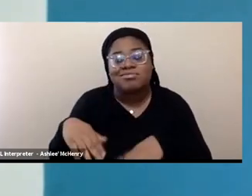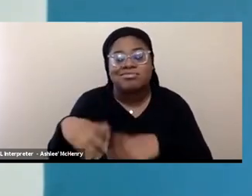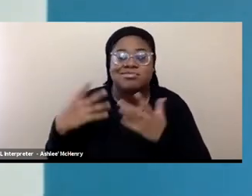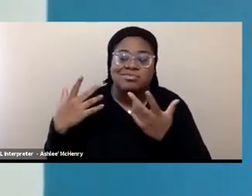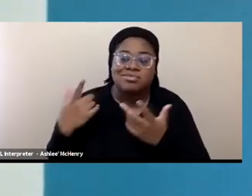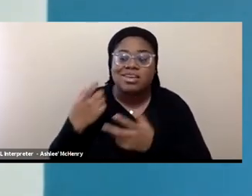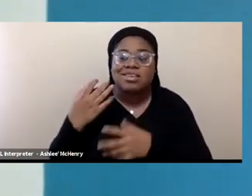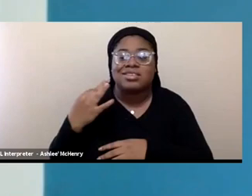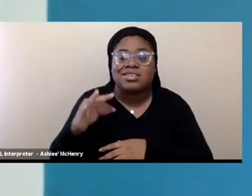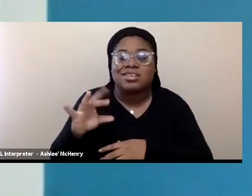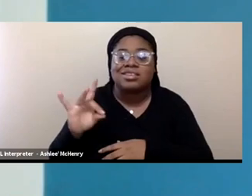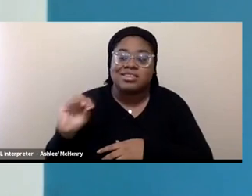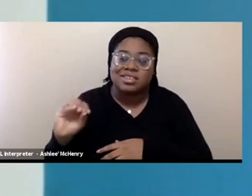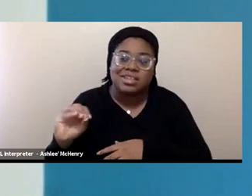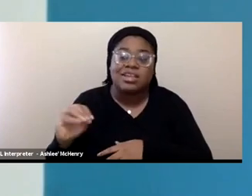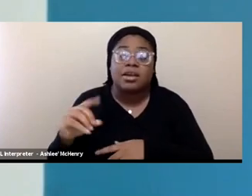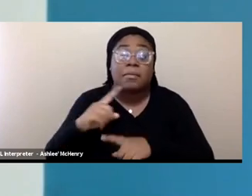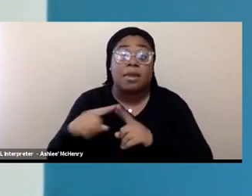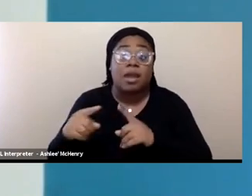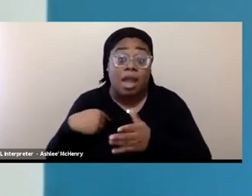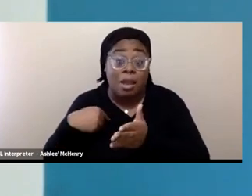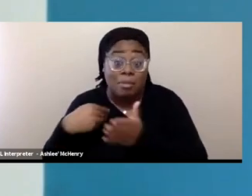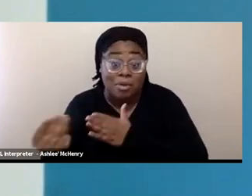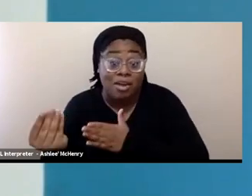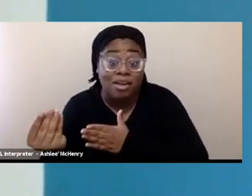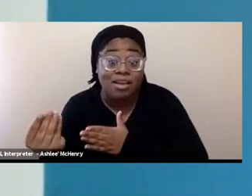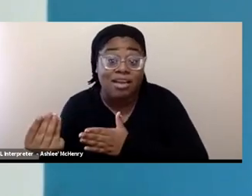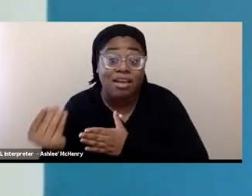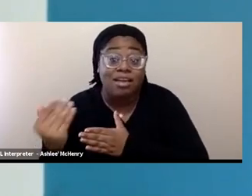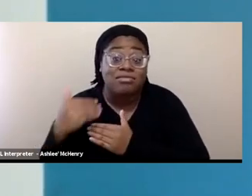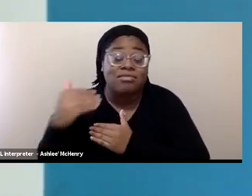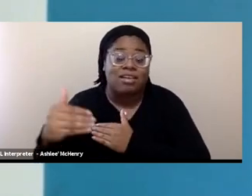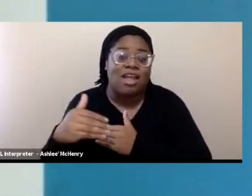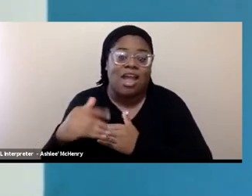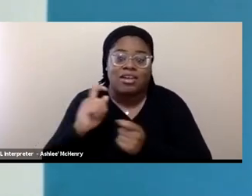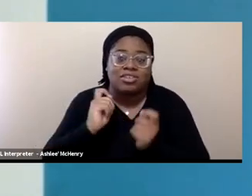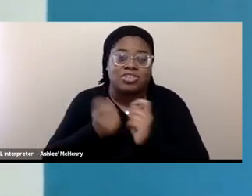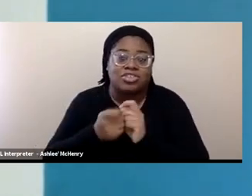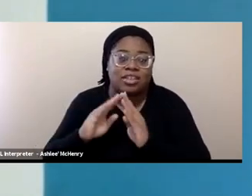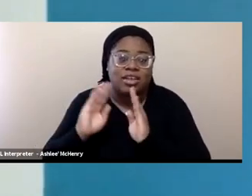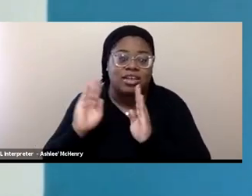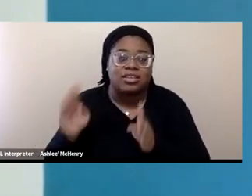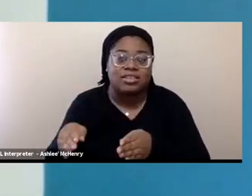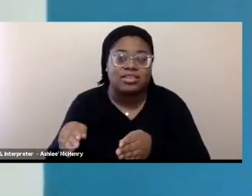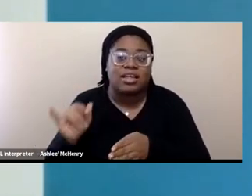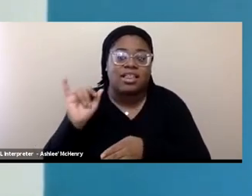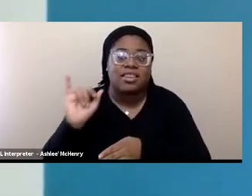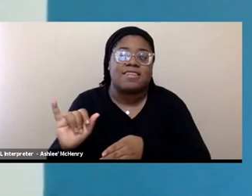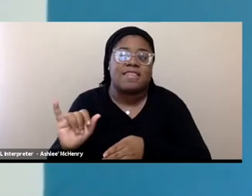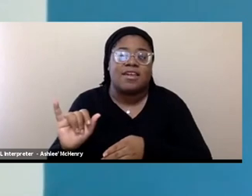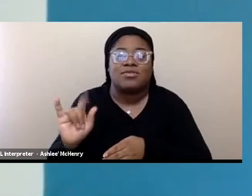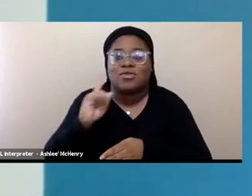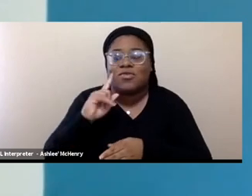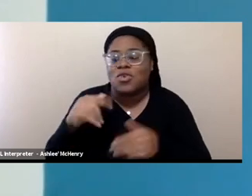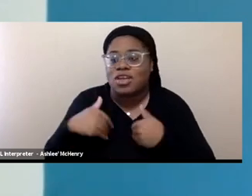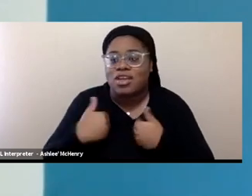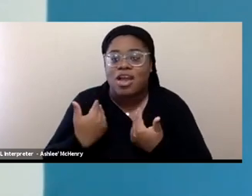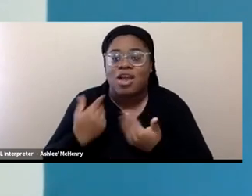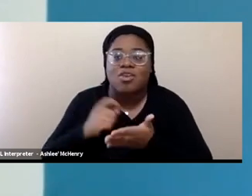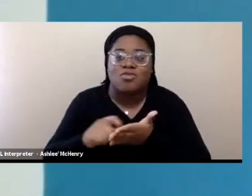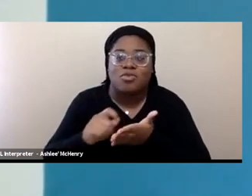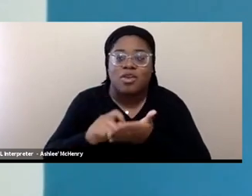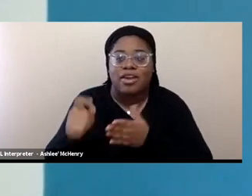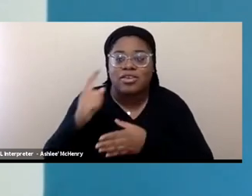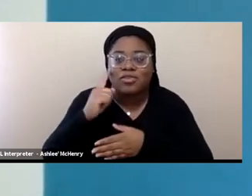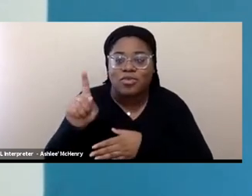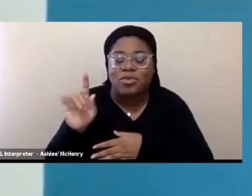In 2019, I bought it back and I decided to convert this house, which was a sanctuary for young artists and writers when I was growing up in